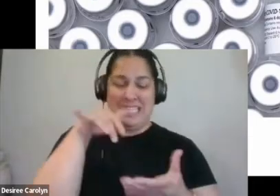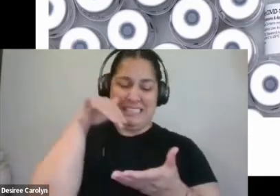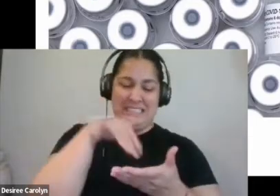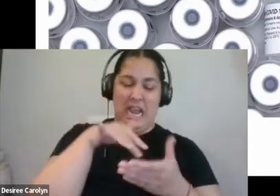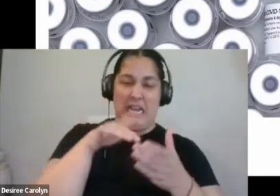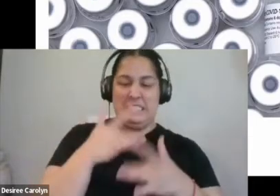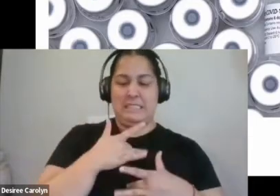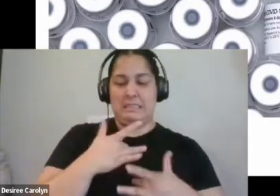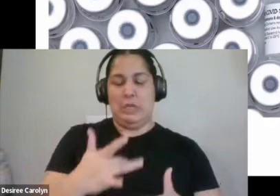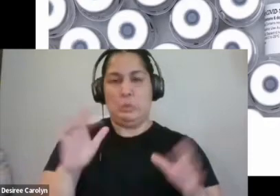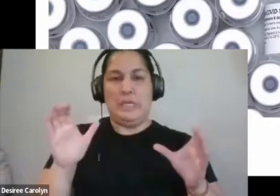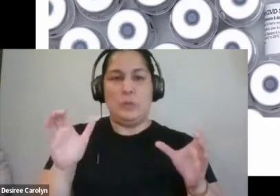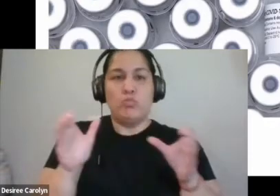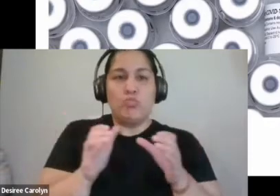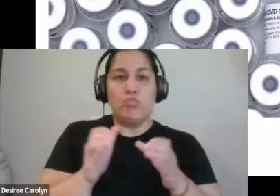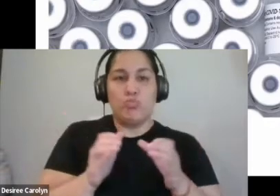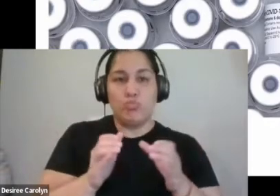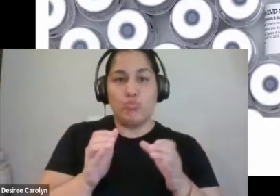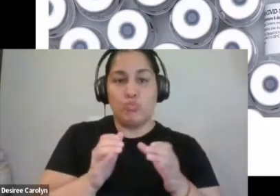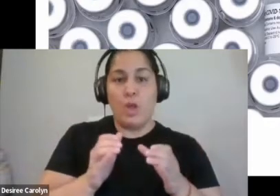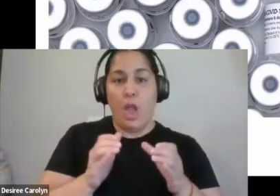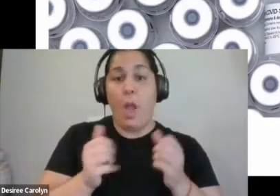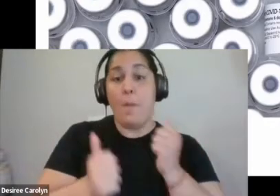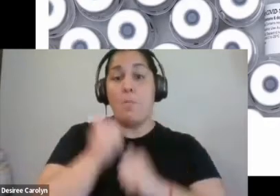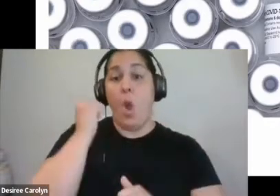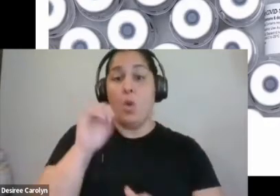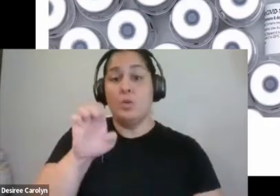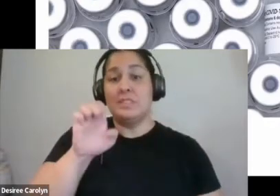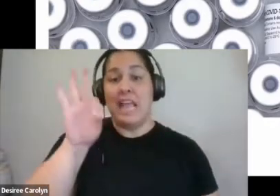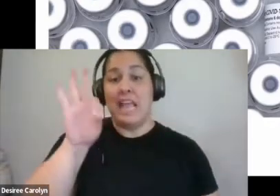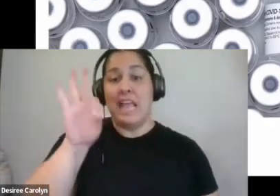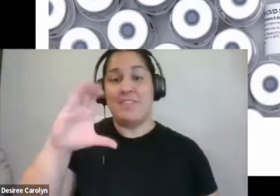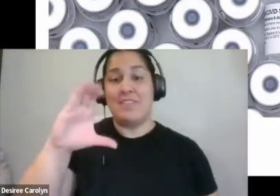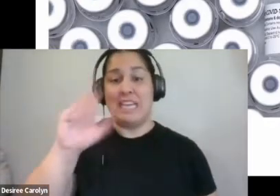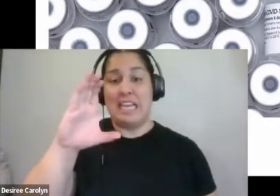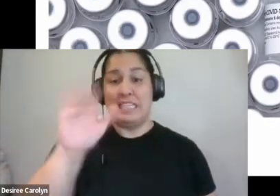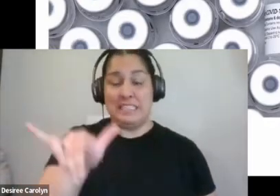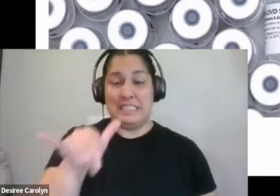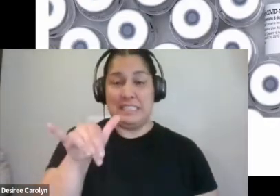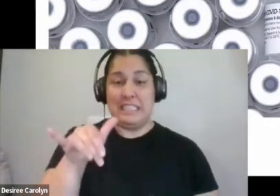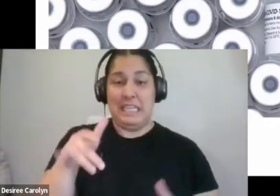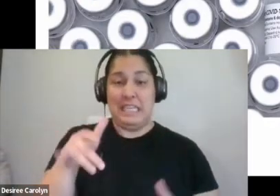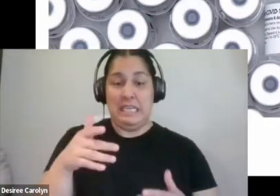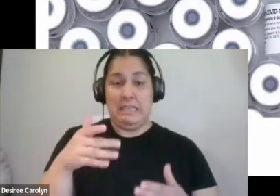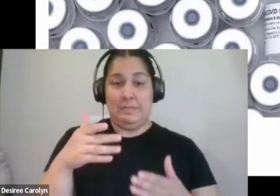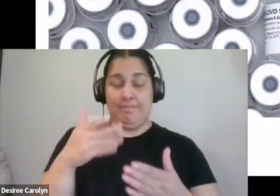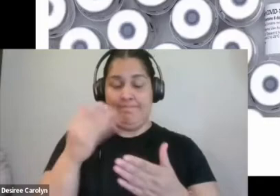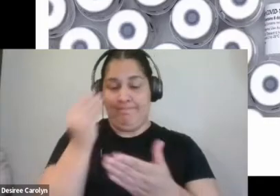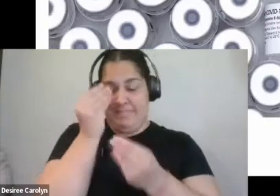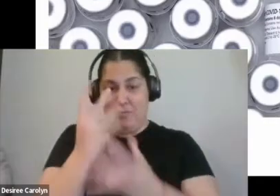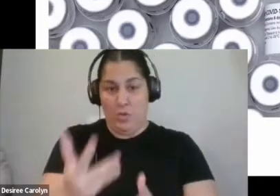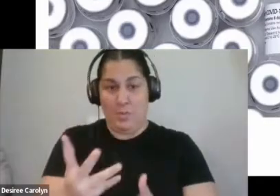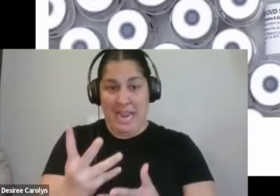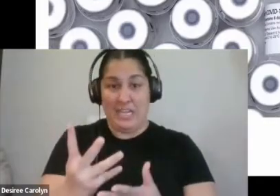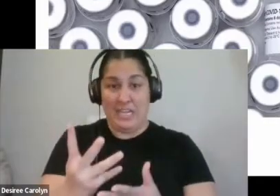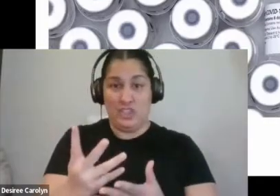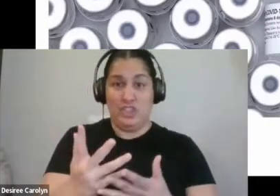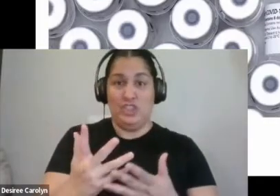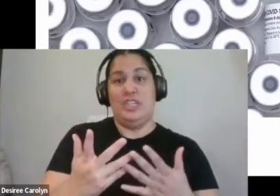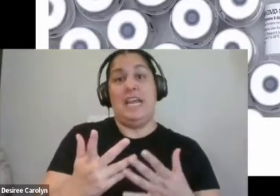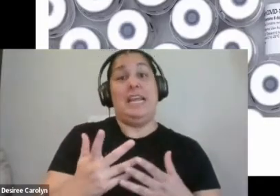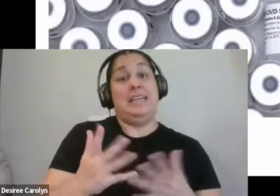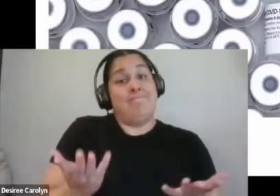is showing that these elicited good broad immune responses, but we will see this winter what the efficacy